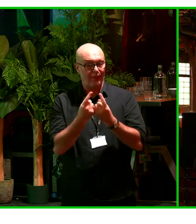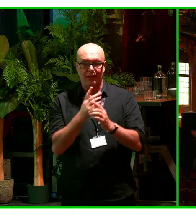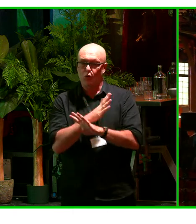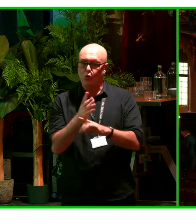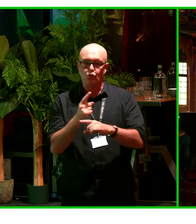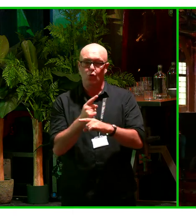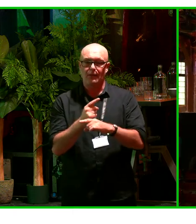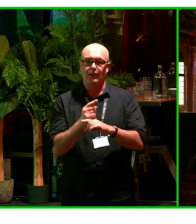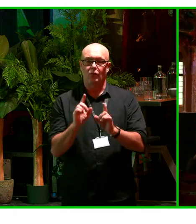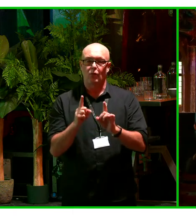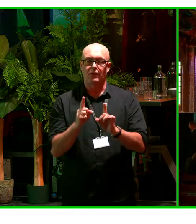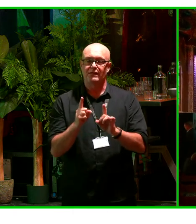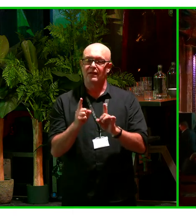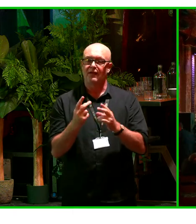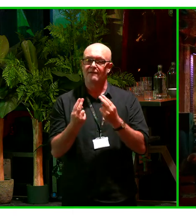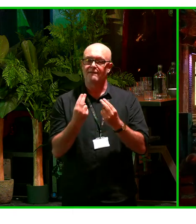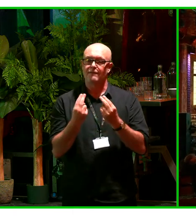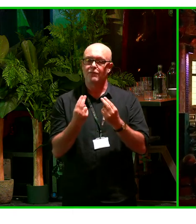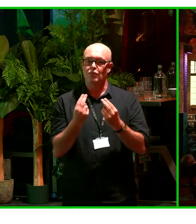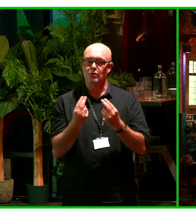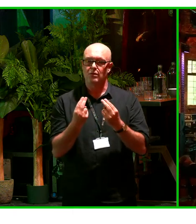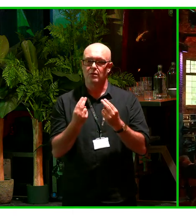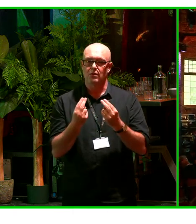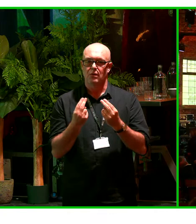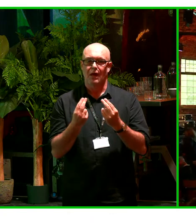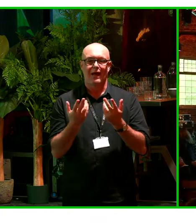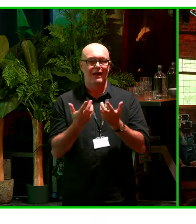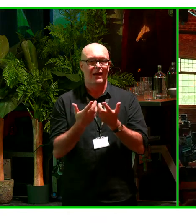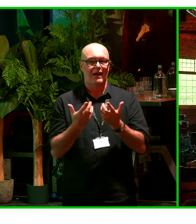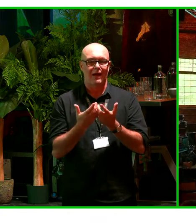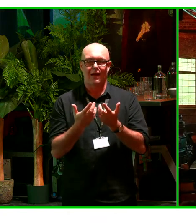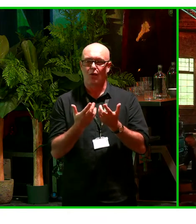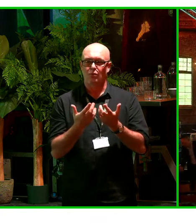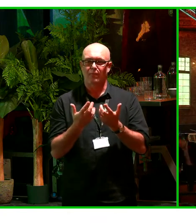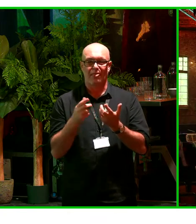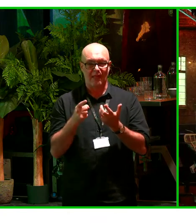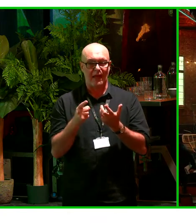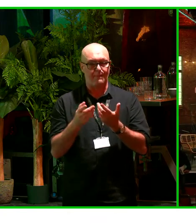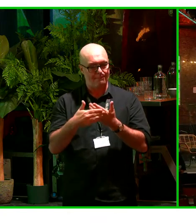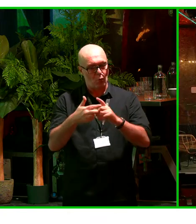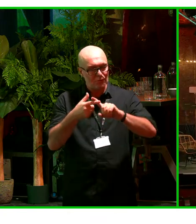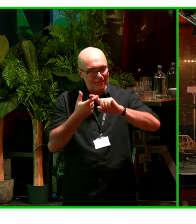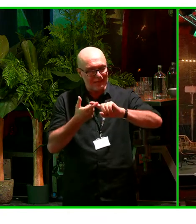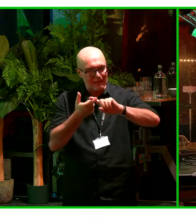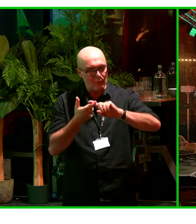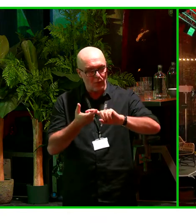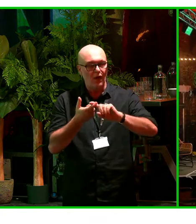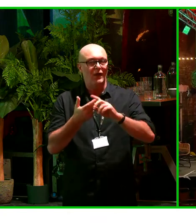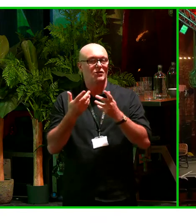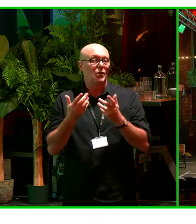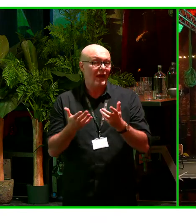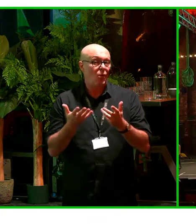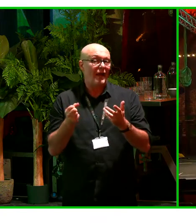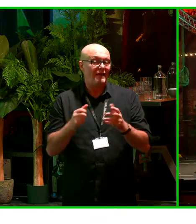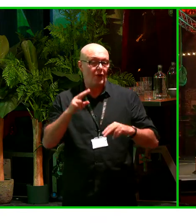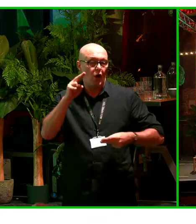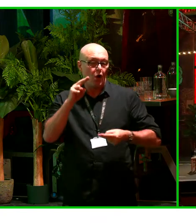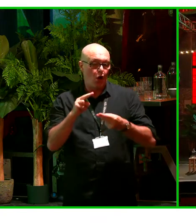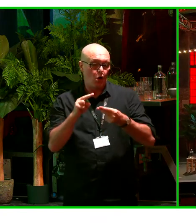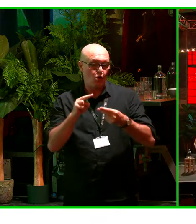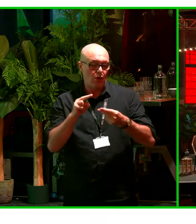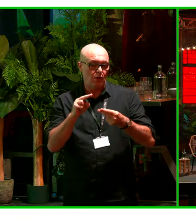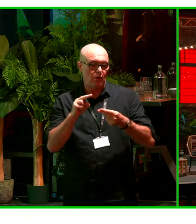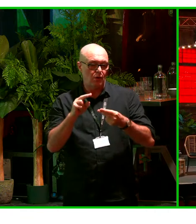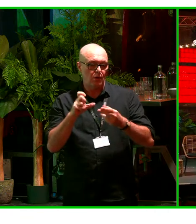today is what we eat and how we make that more sustainable. And so we now have 30 minutes for a low-carbon lunch provided by